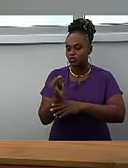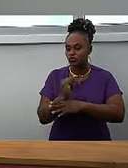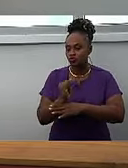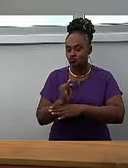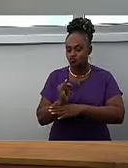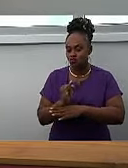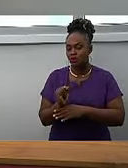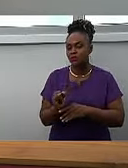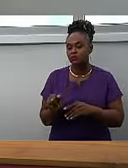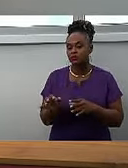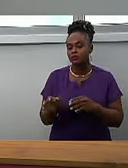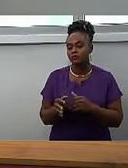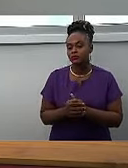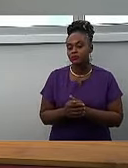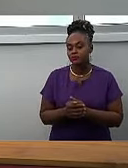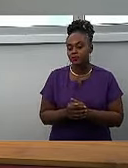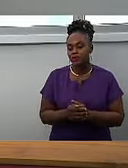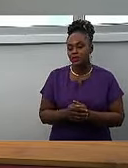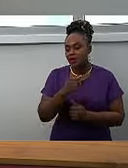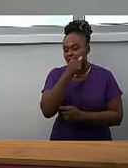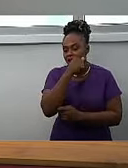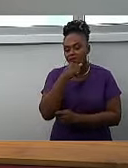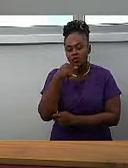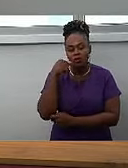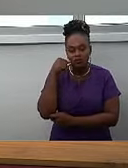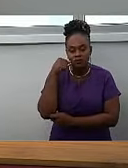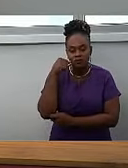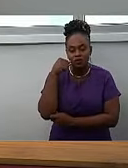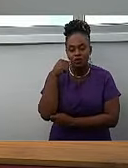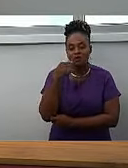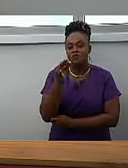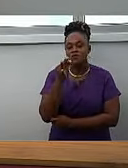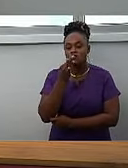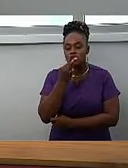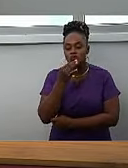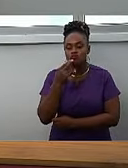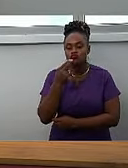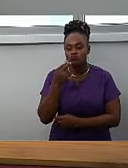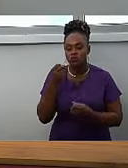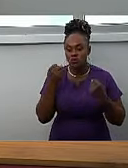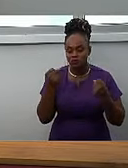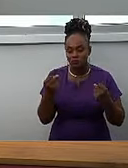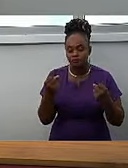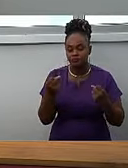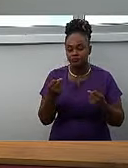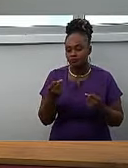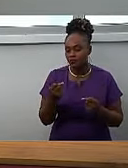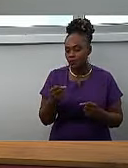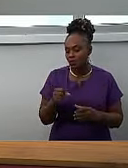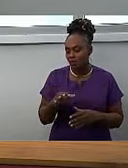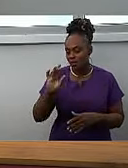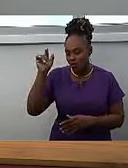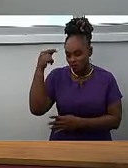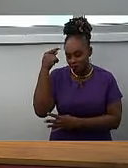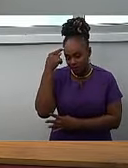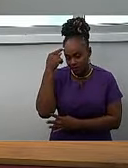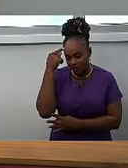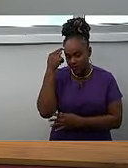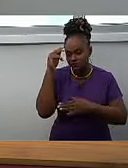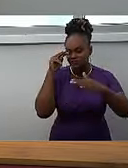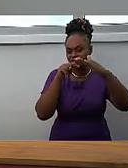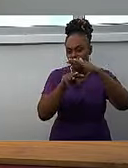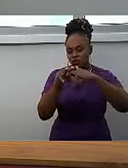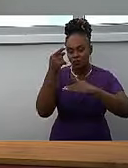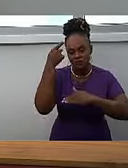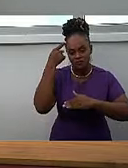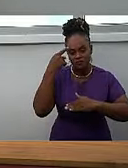Agriculture, food and nutrition security. Madam President, Mr. Speaker, my government's vision for the